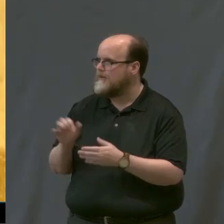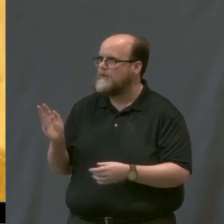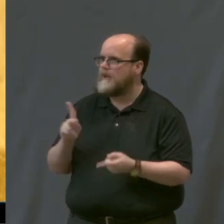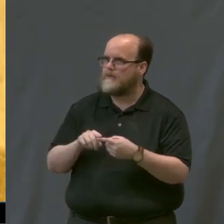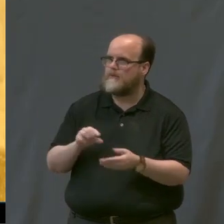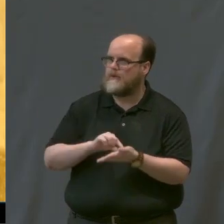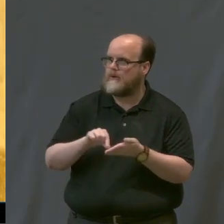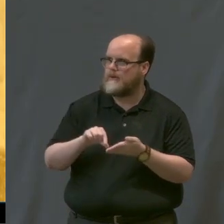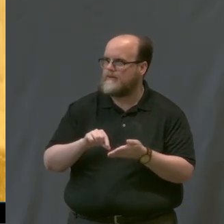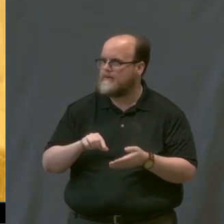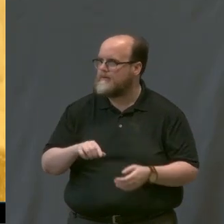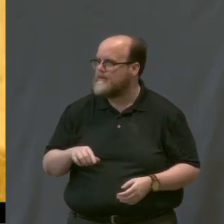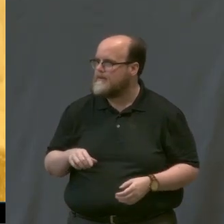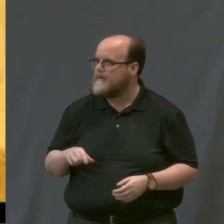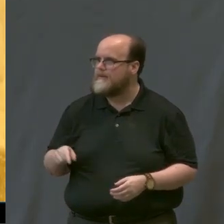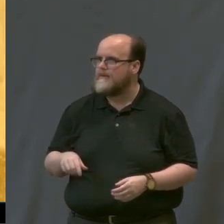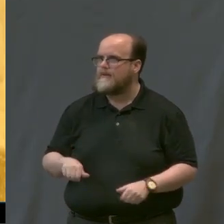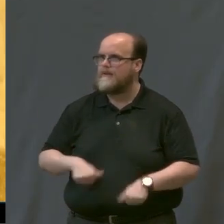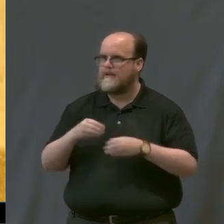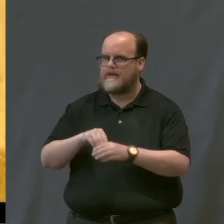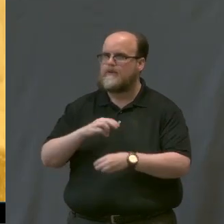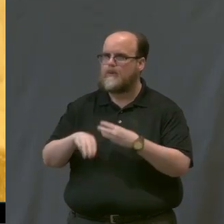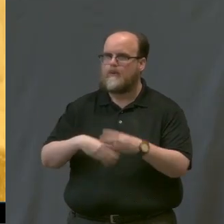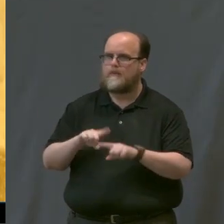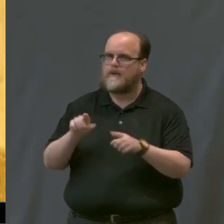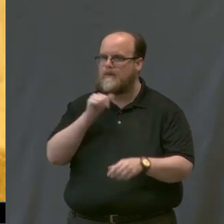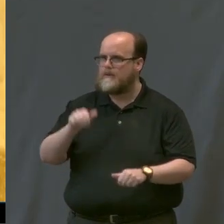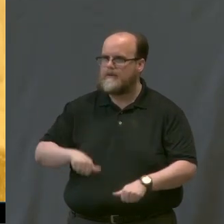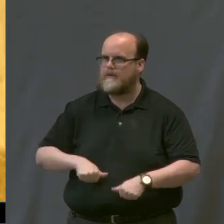verse, you live in the world, but you don't live like it.